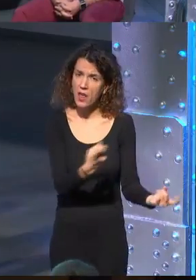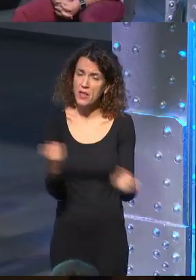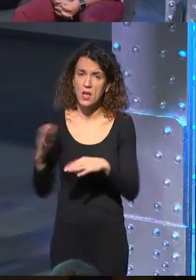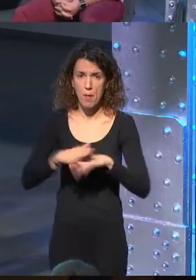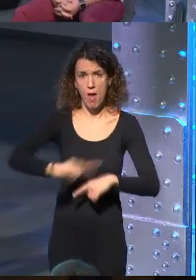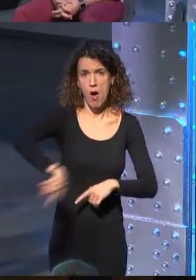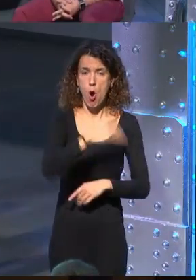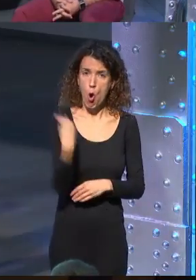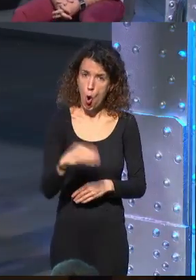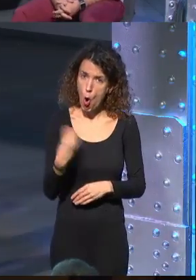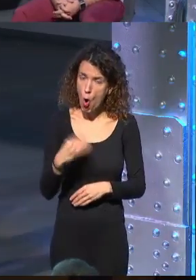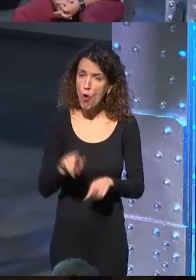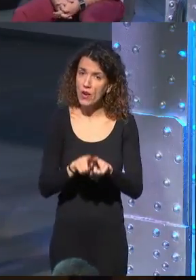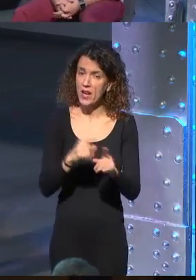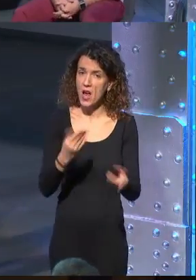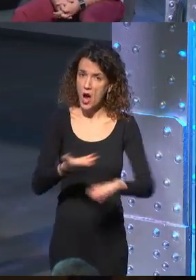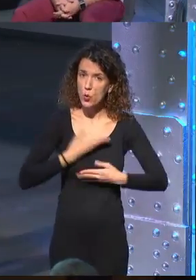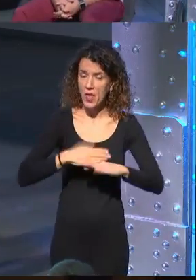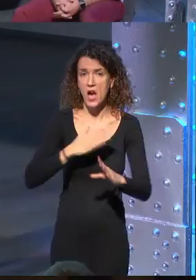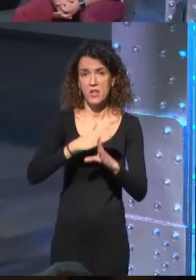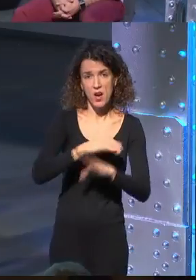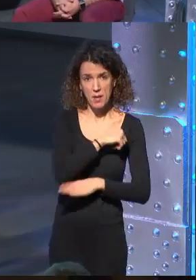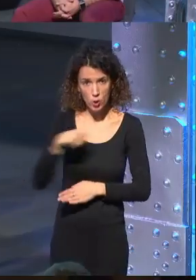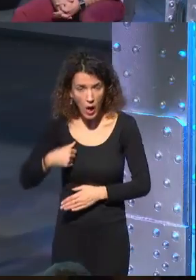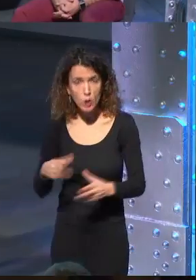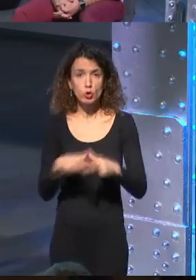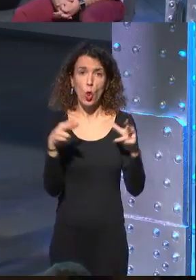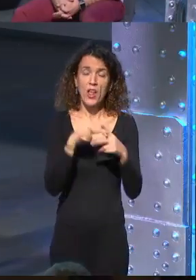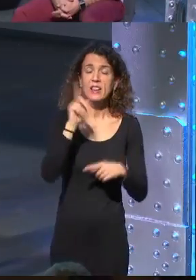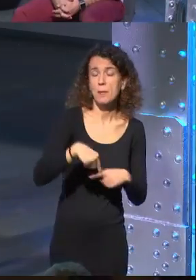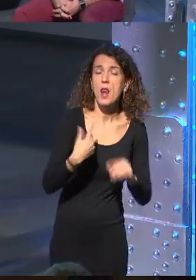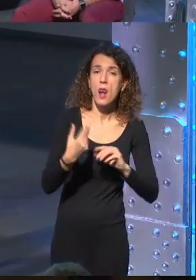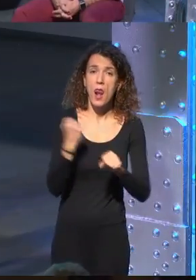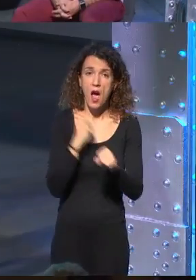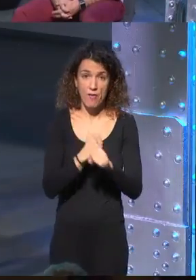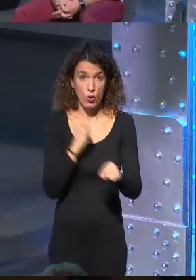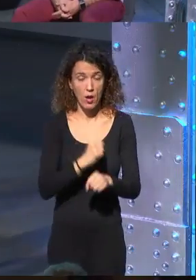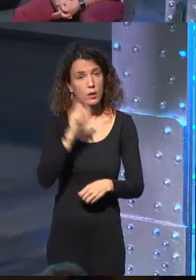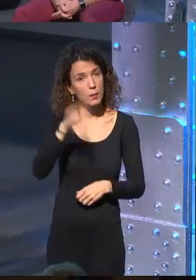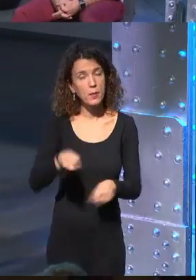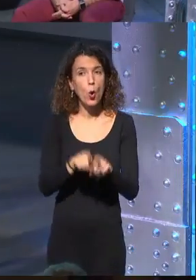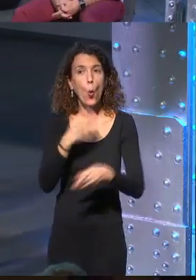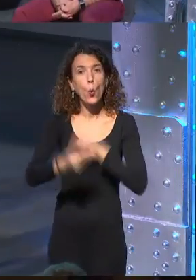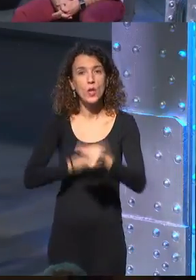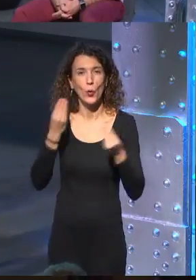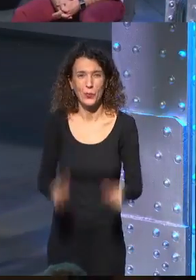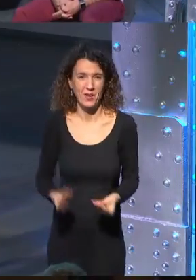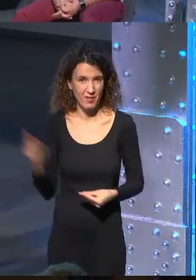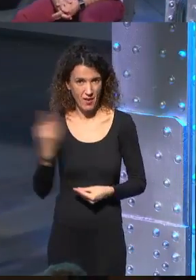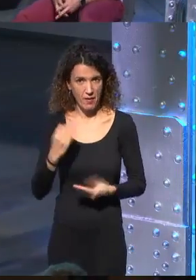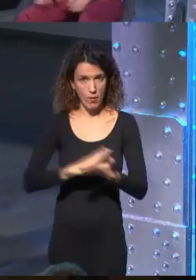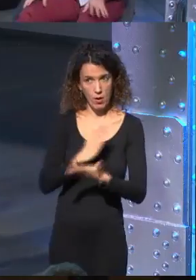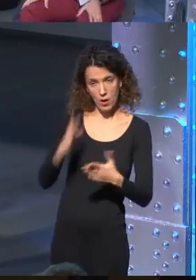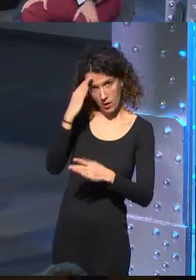internet is cool. Internet is really necessary for children, both at personal, social, and even